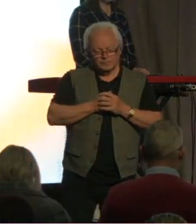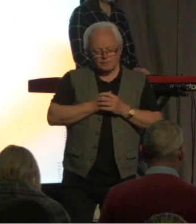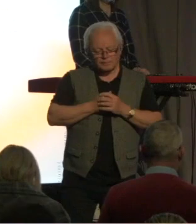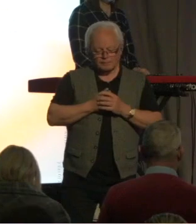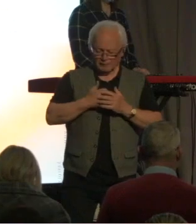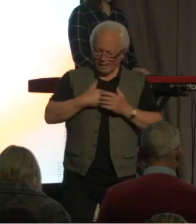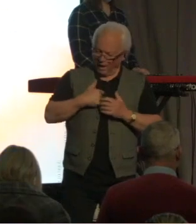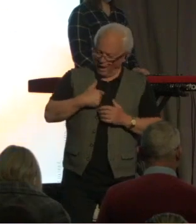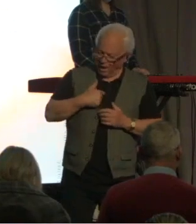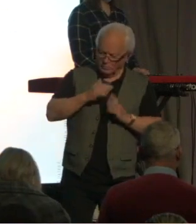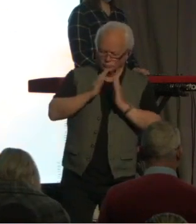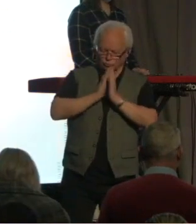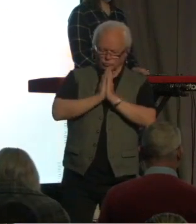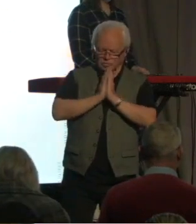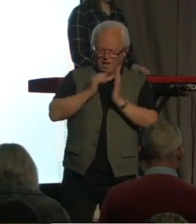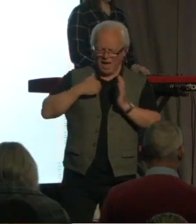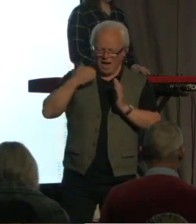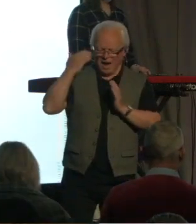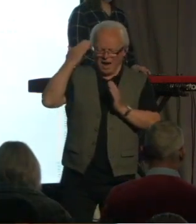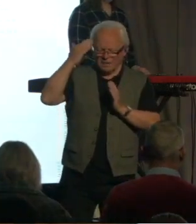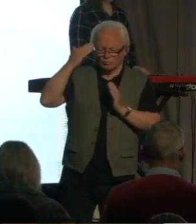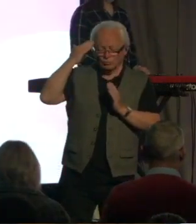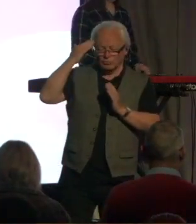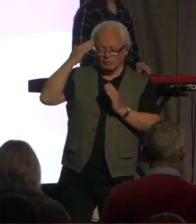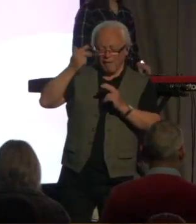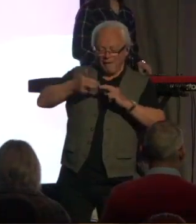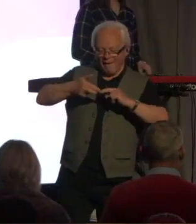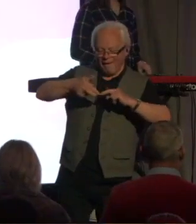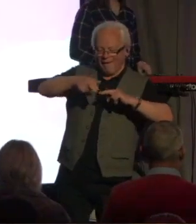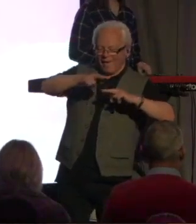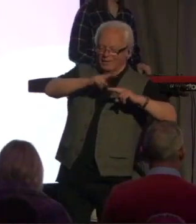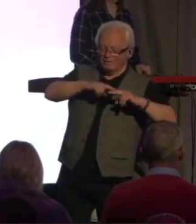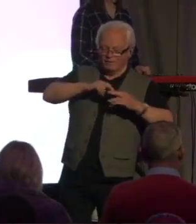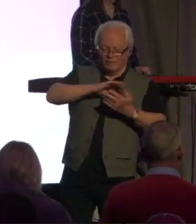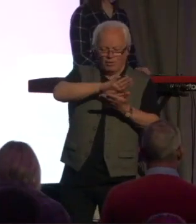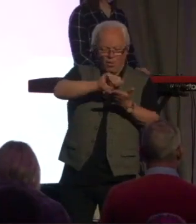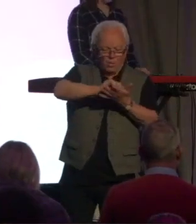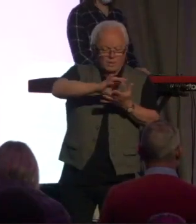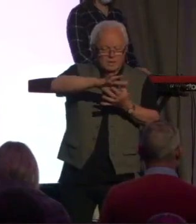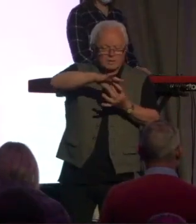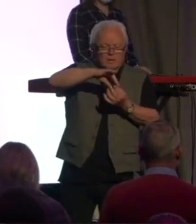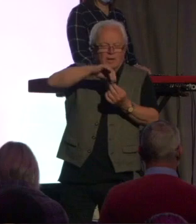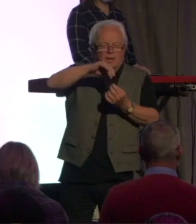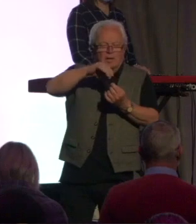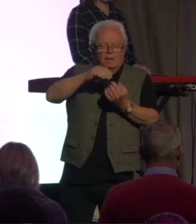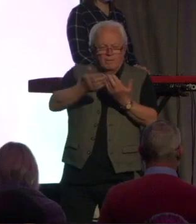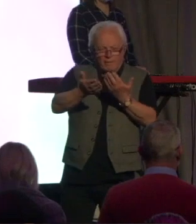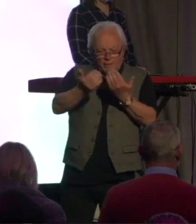I wonder if the Holy Spirit has been prompting you this morning.